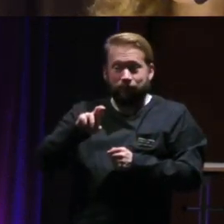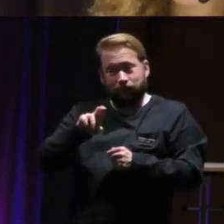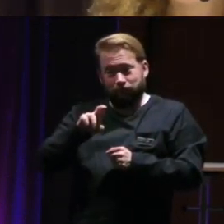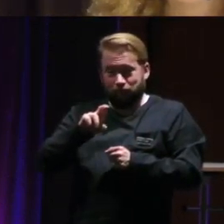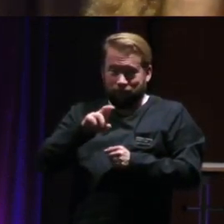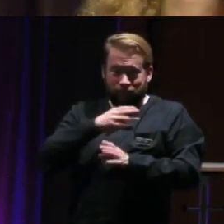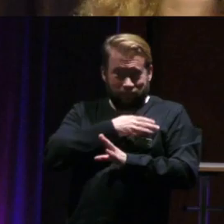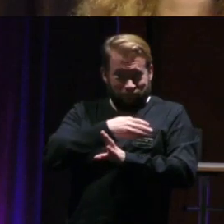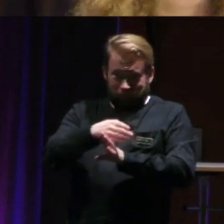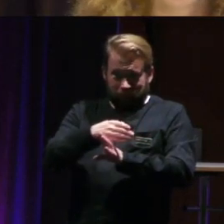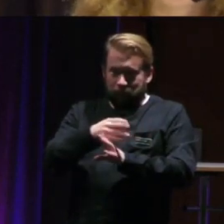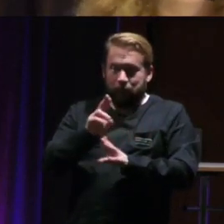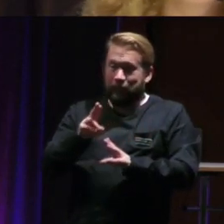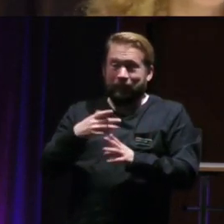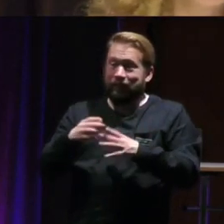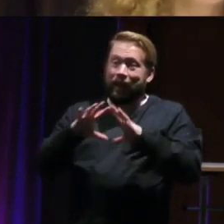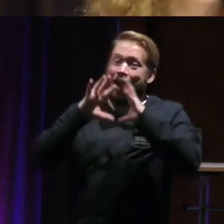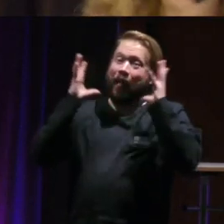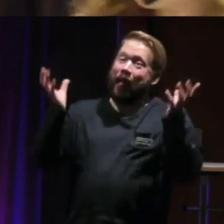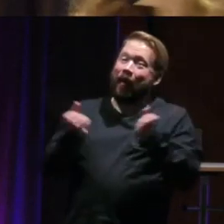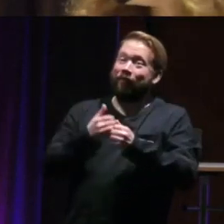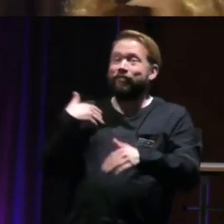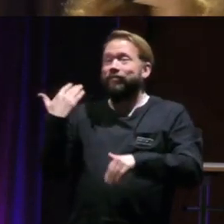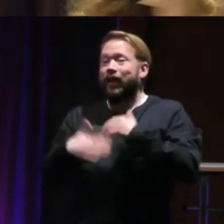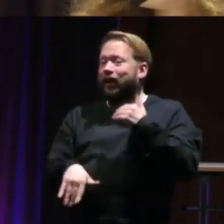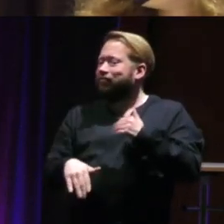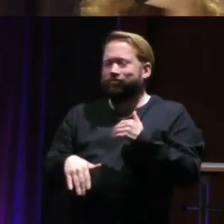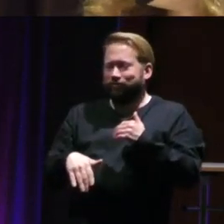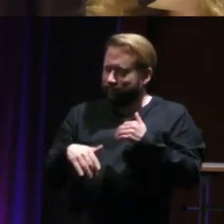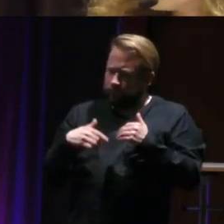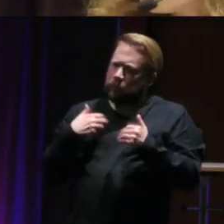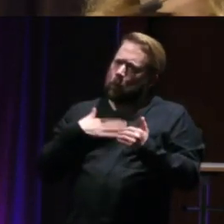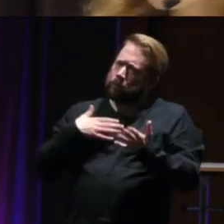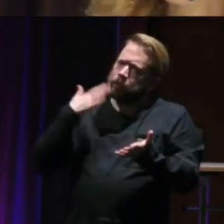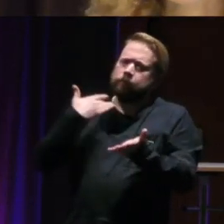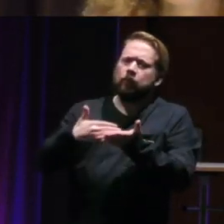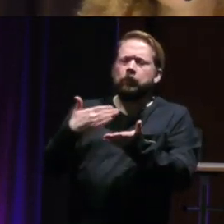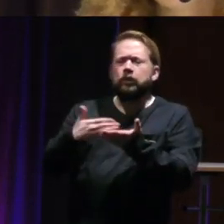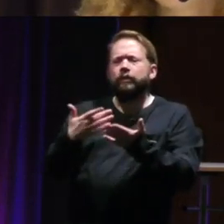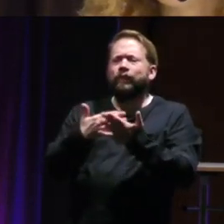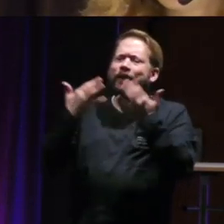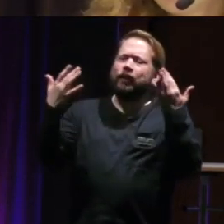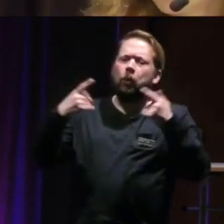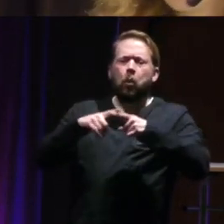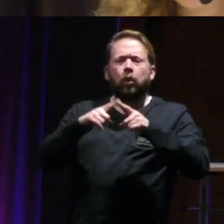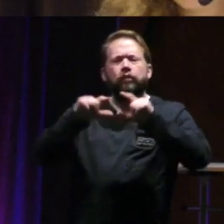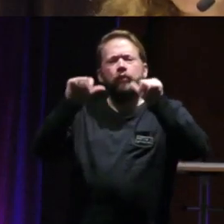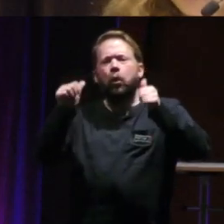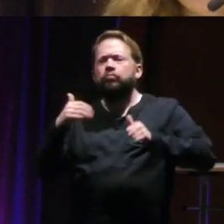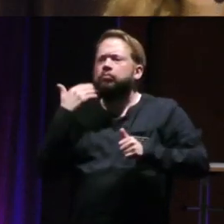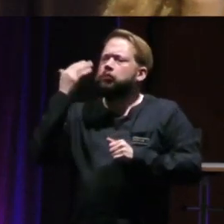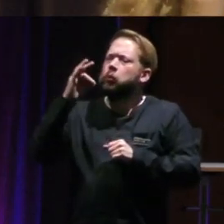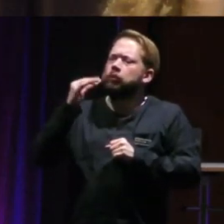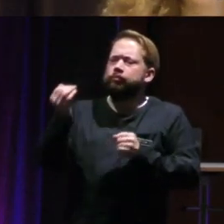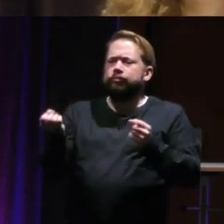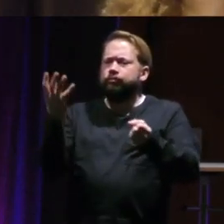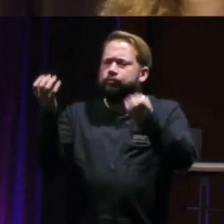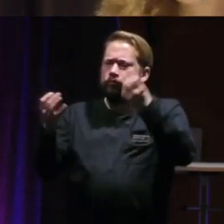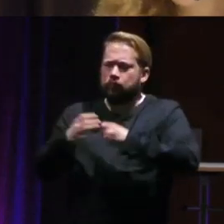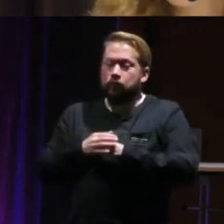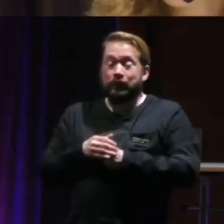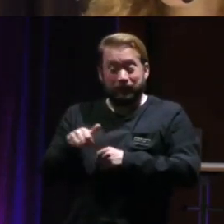end. I hope we will create more forms. But yes, 6 years ago,